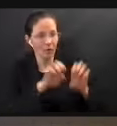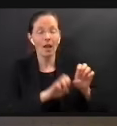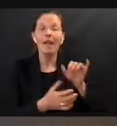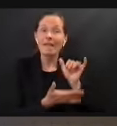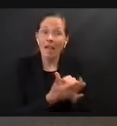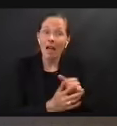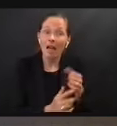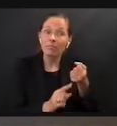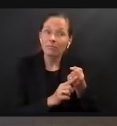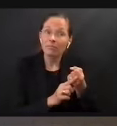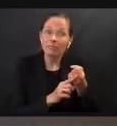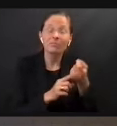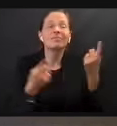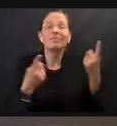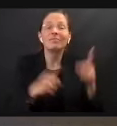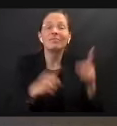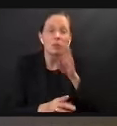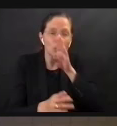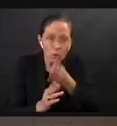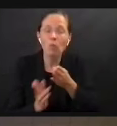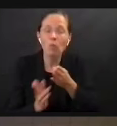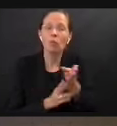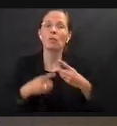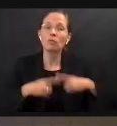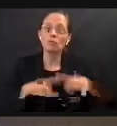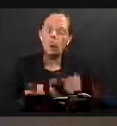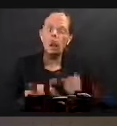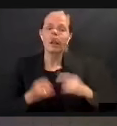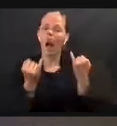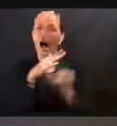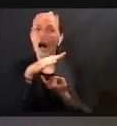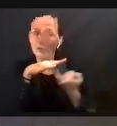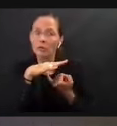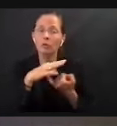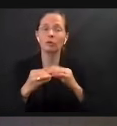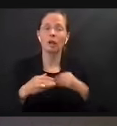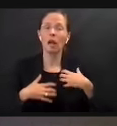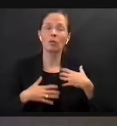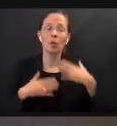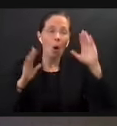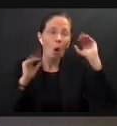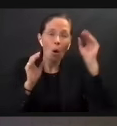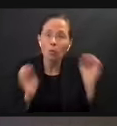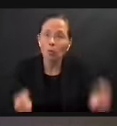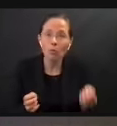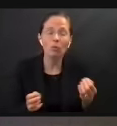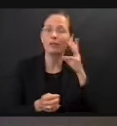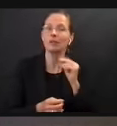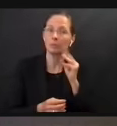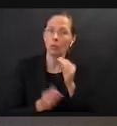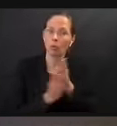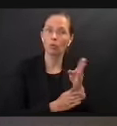a direct result of the depression, isolation, and hopelessness that he's been experiencing from distance learning.